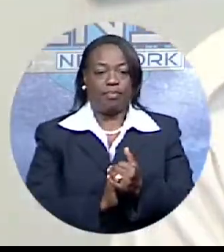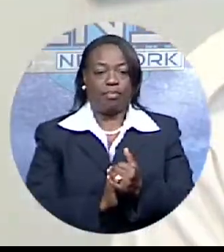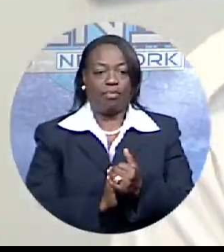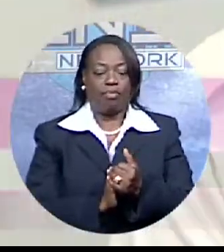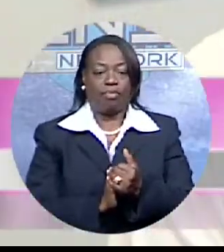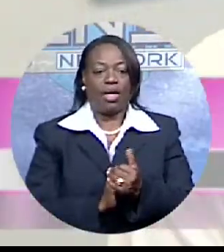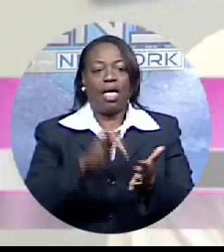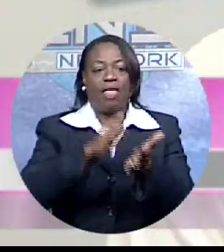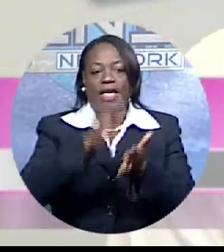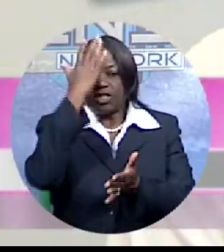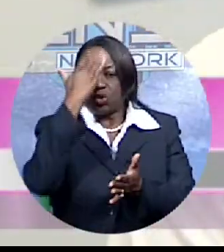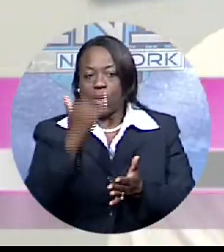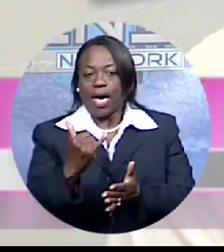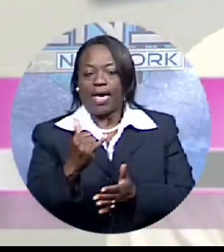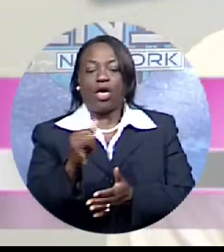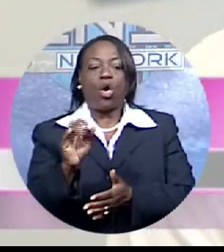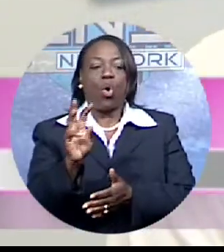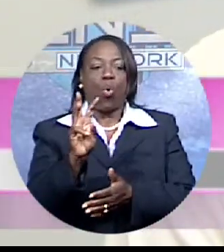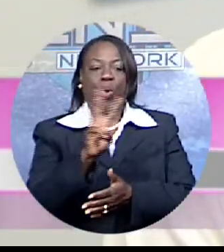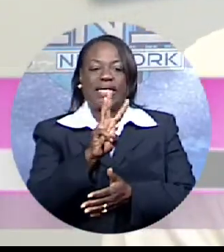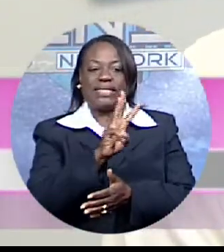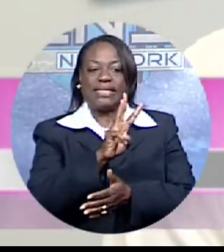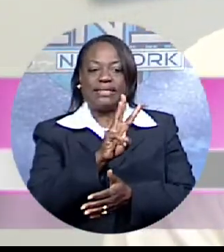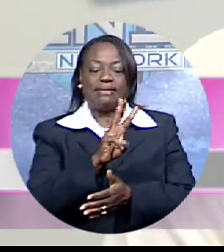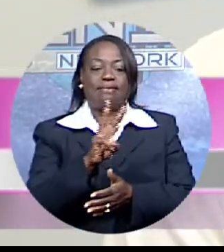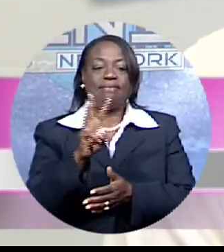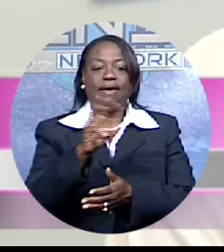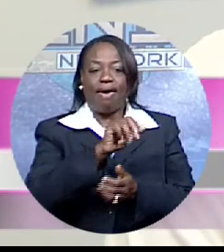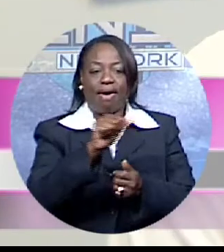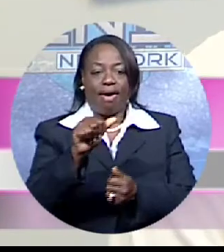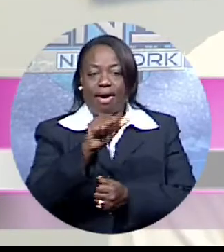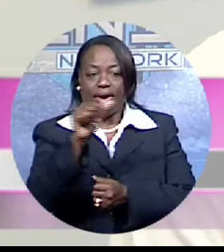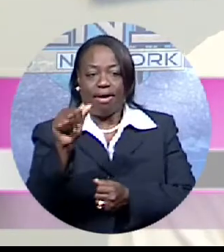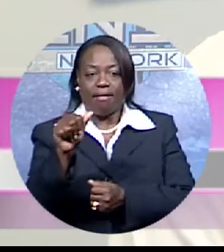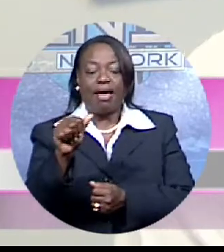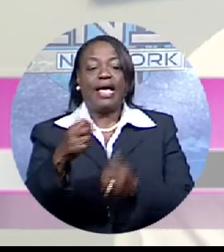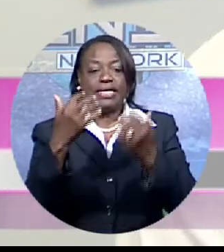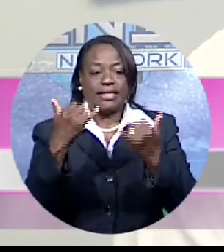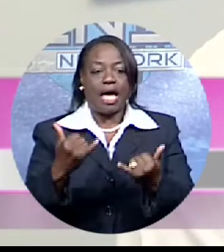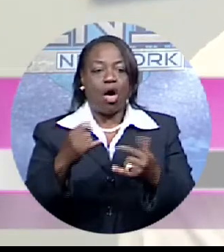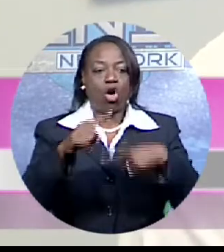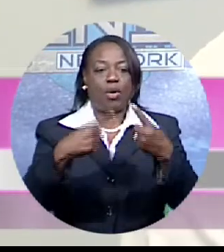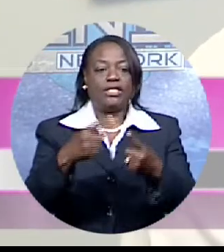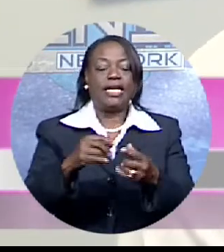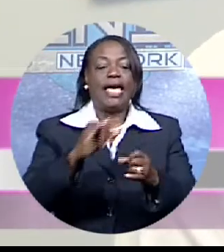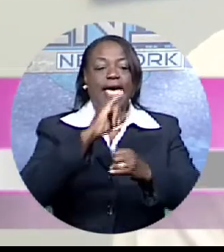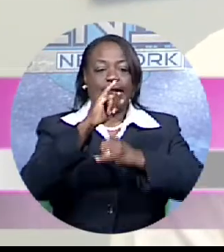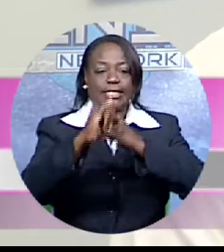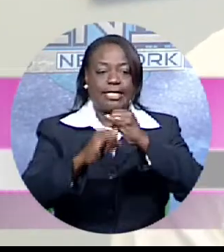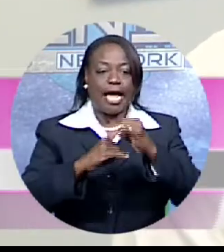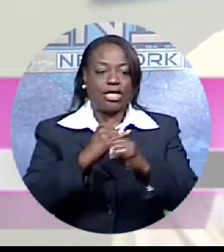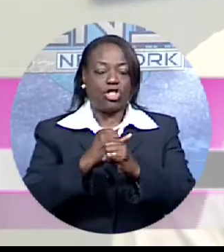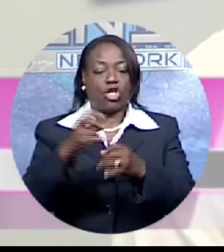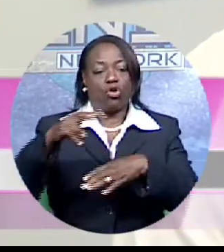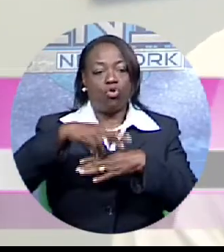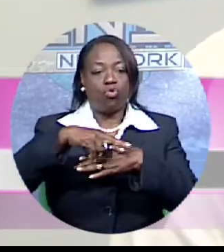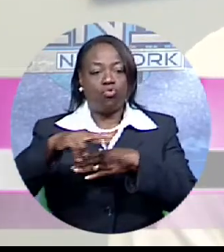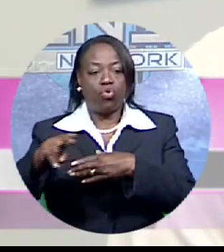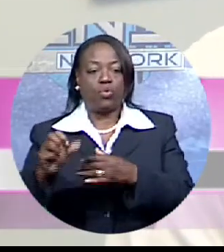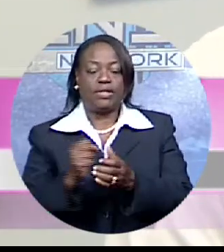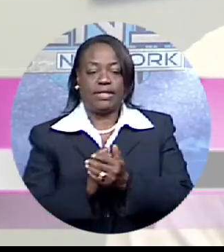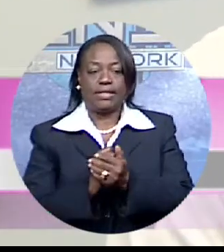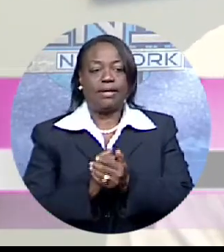That's why Western Air has making the choice and to look at international routes. Obviously, it's much easier on the national routes to recover those